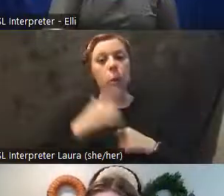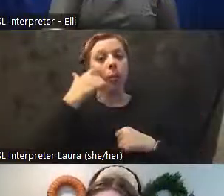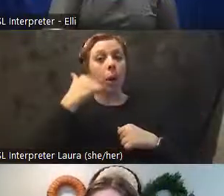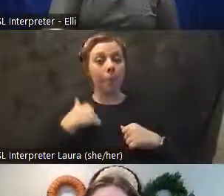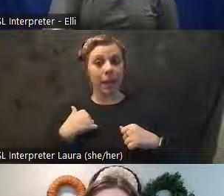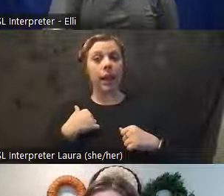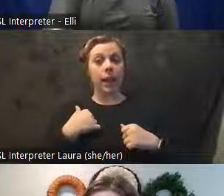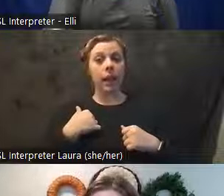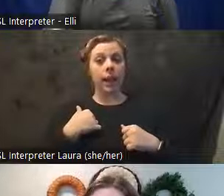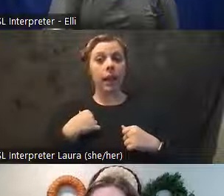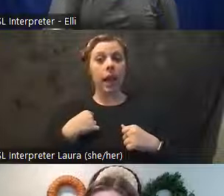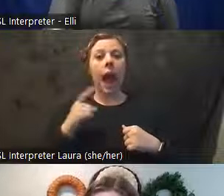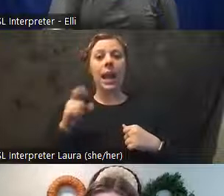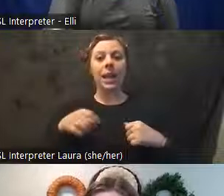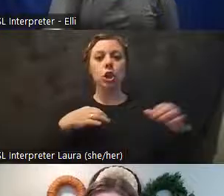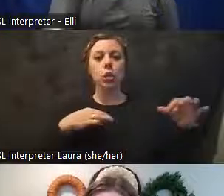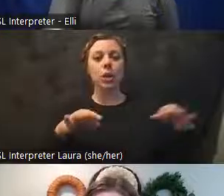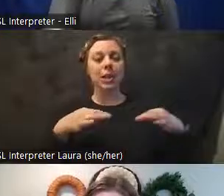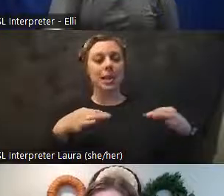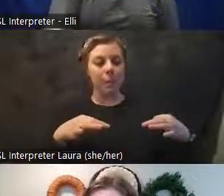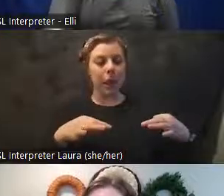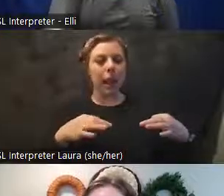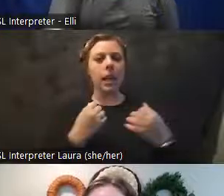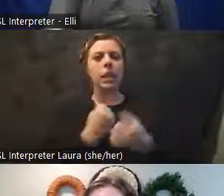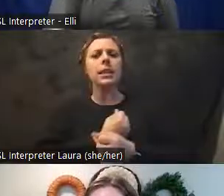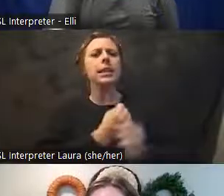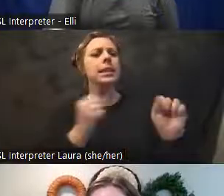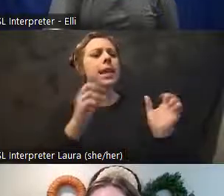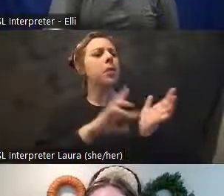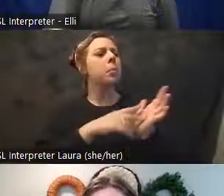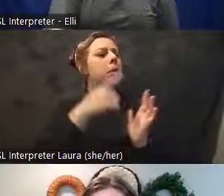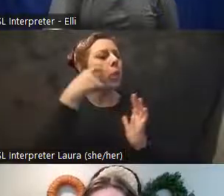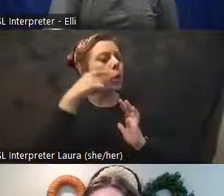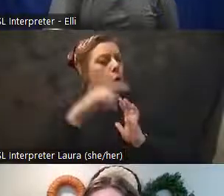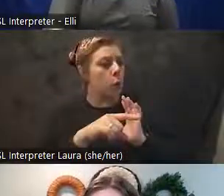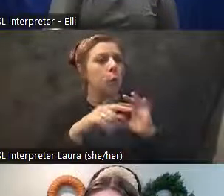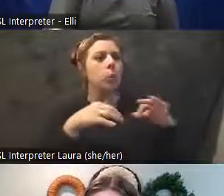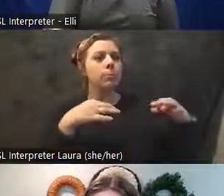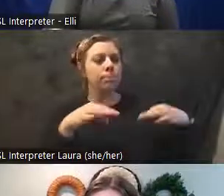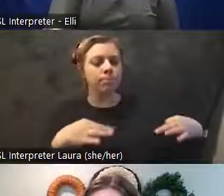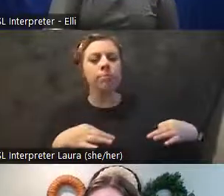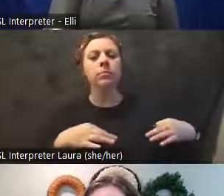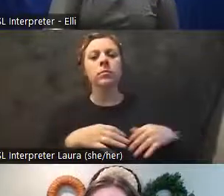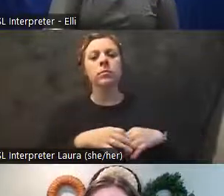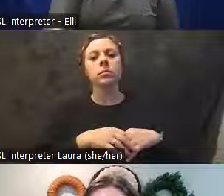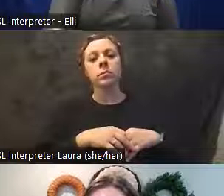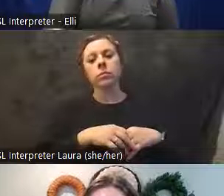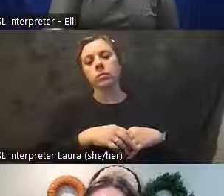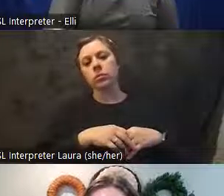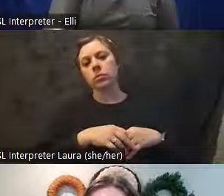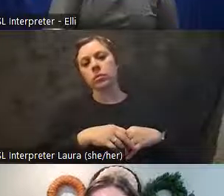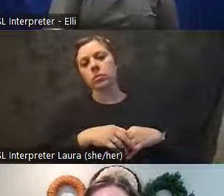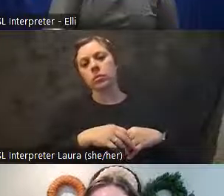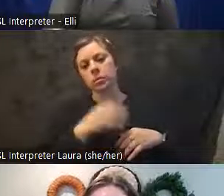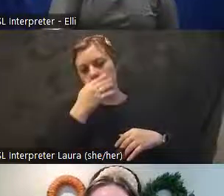to explain what a safe is to them, being able to help them through the